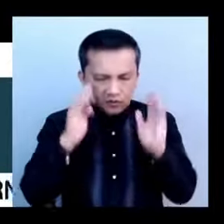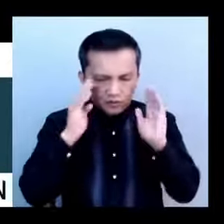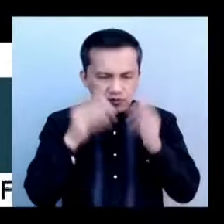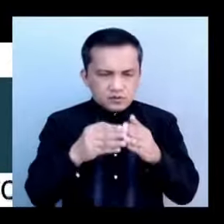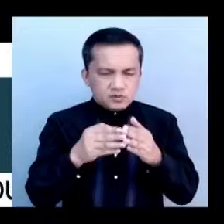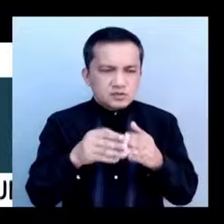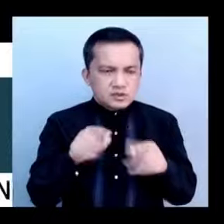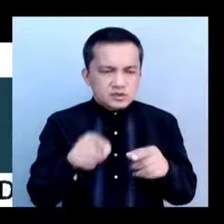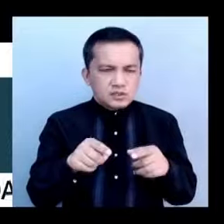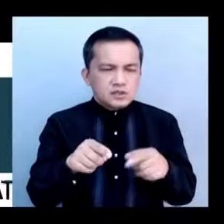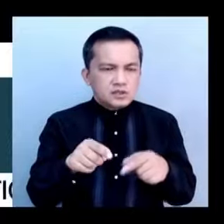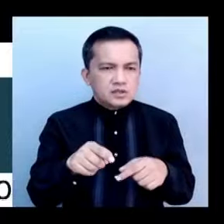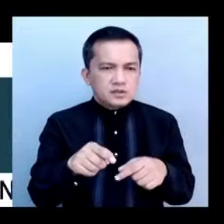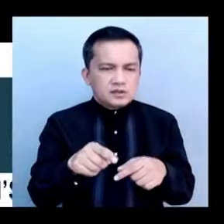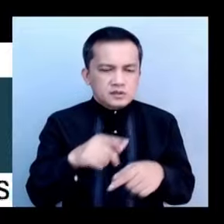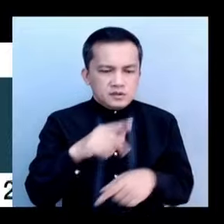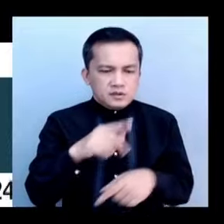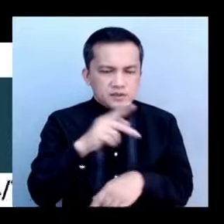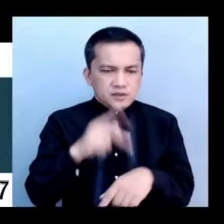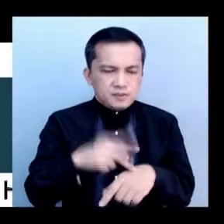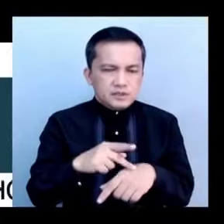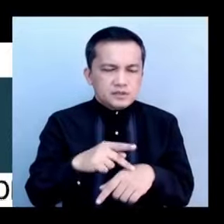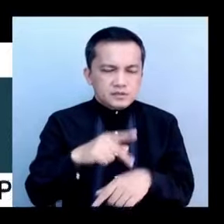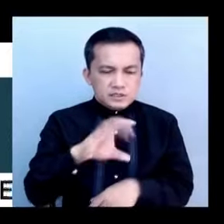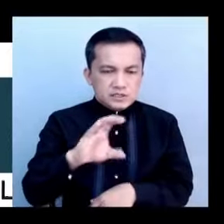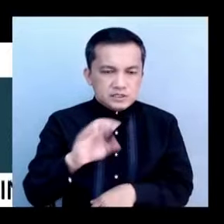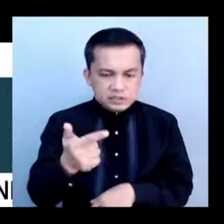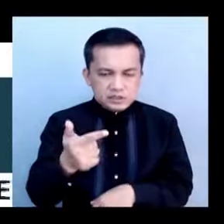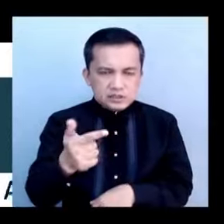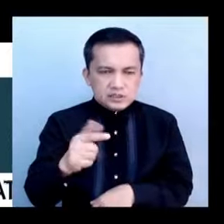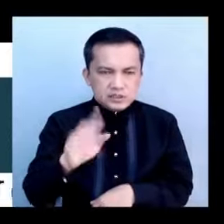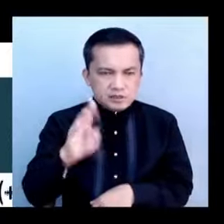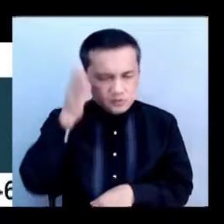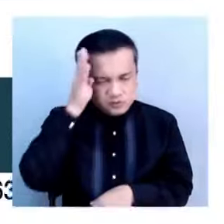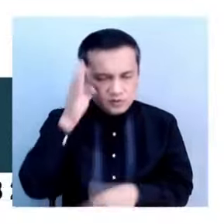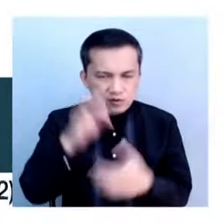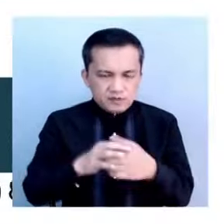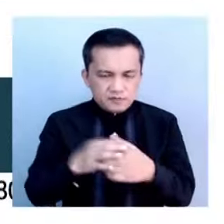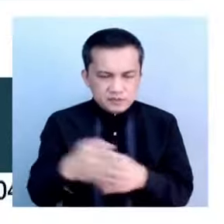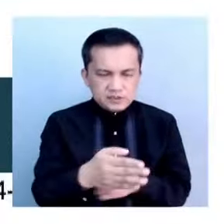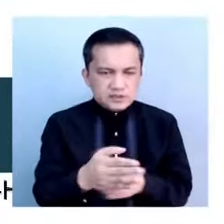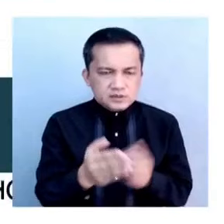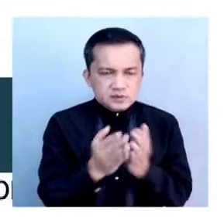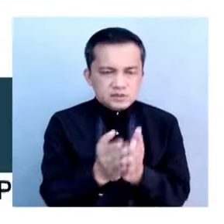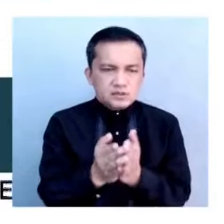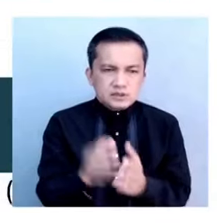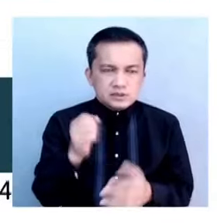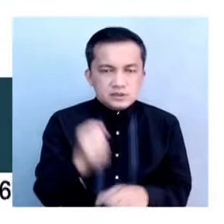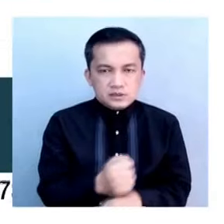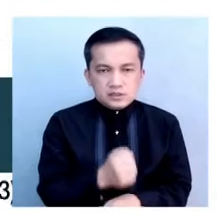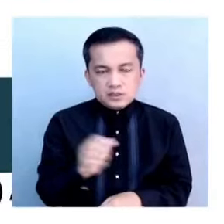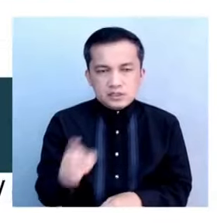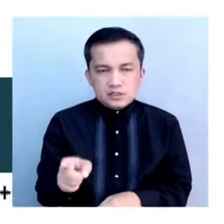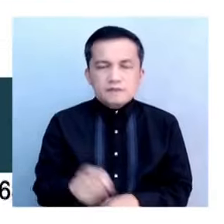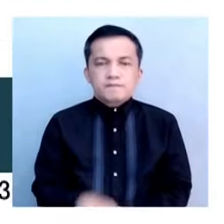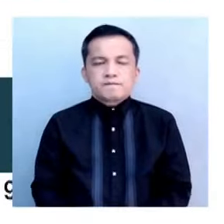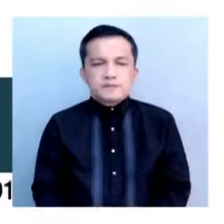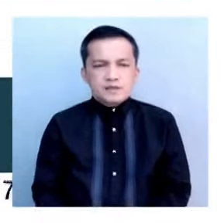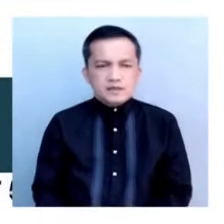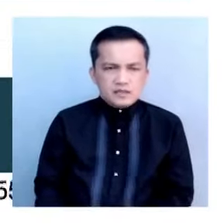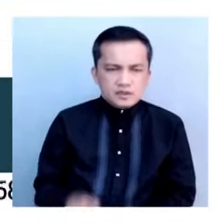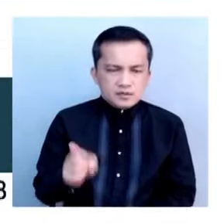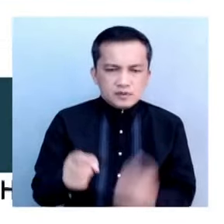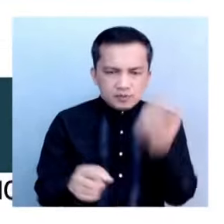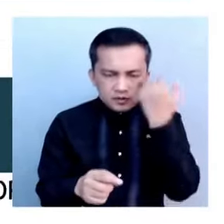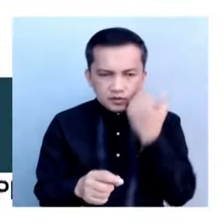attention on the Philippine Coast Guard and the Bureau of Fisheries and Aquatic Resources vessel. Unfortunately, there was really a lapse on the part